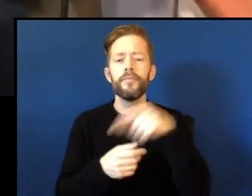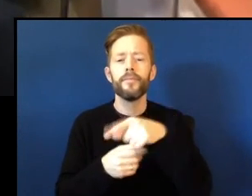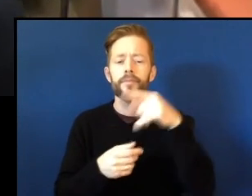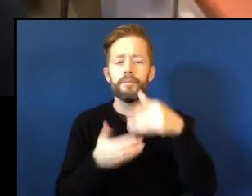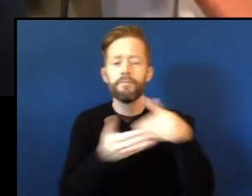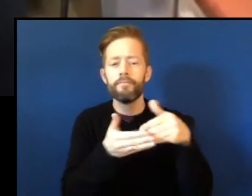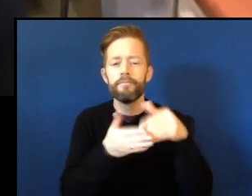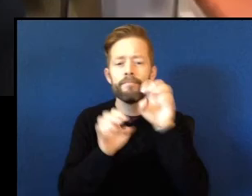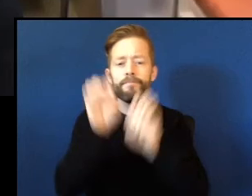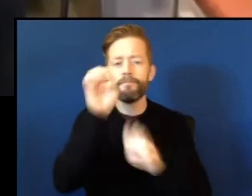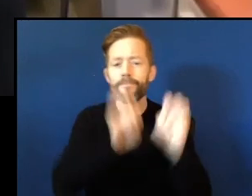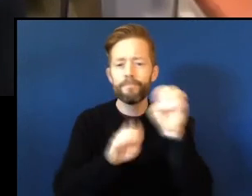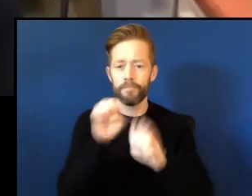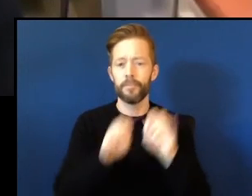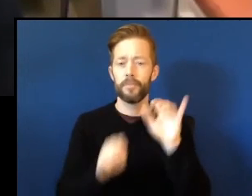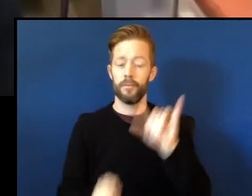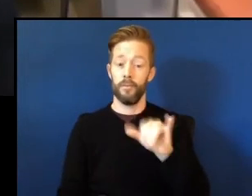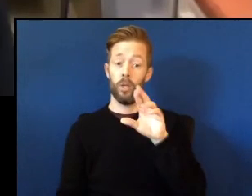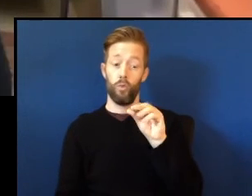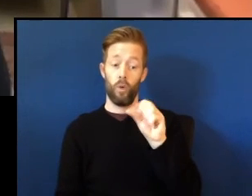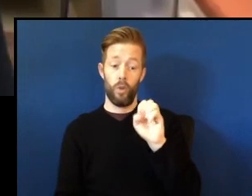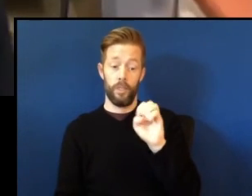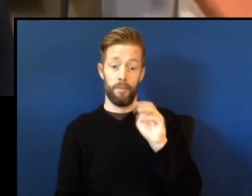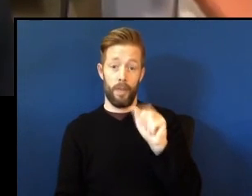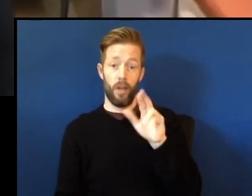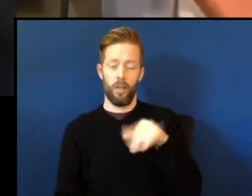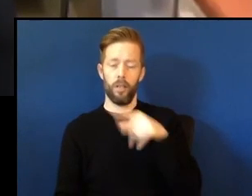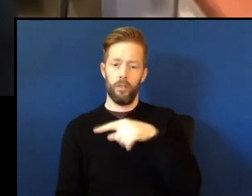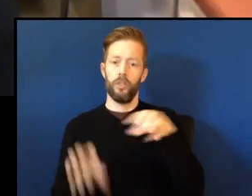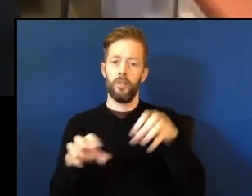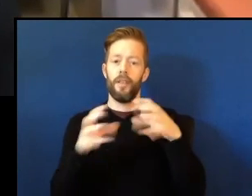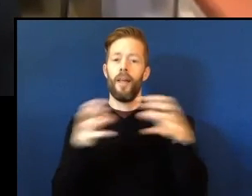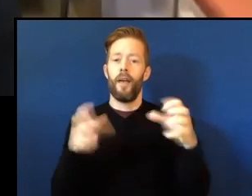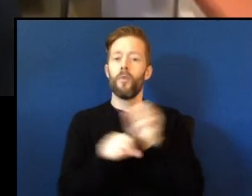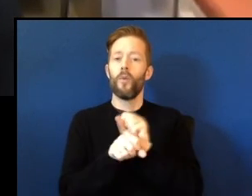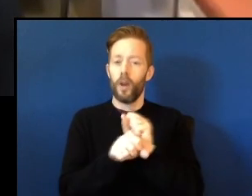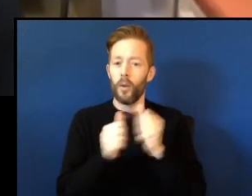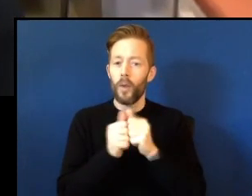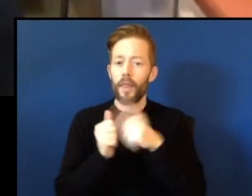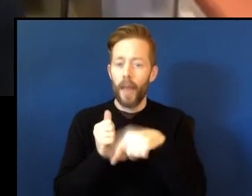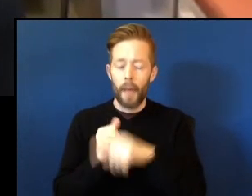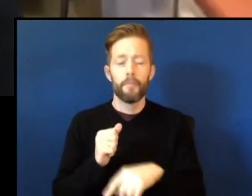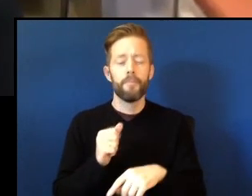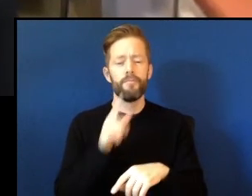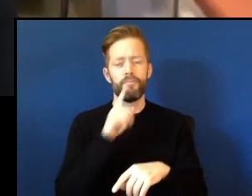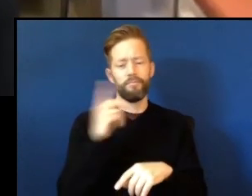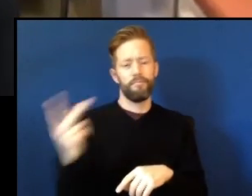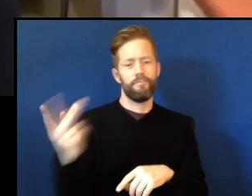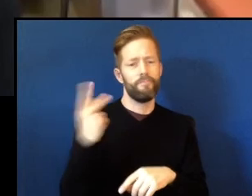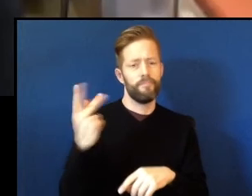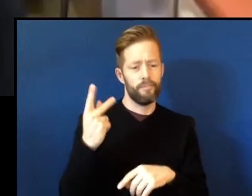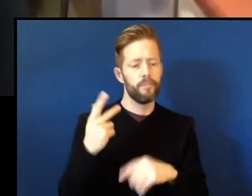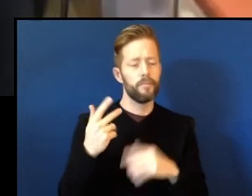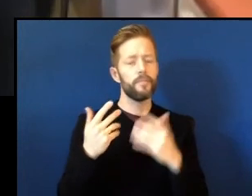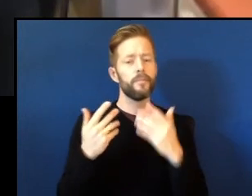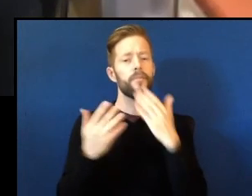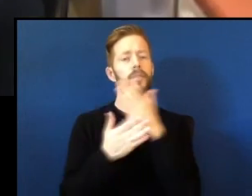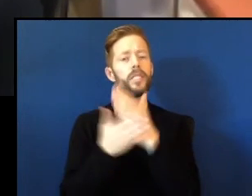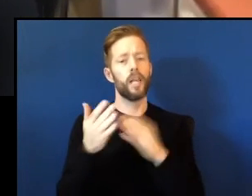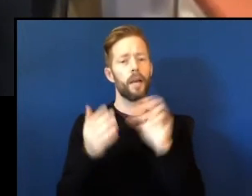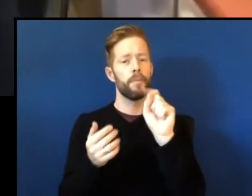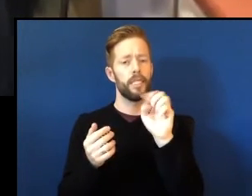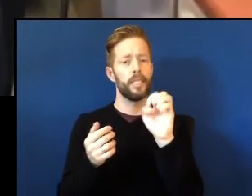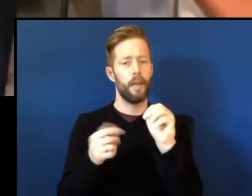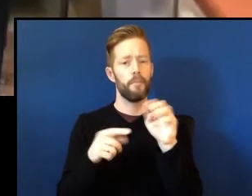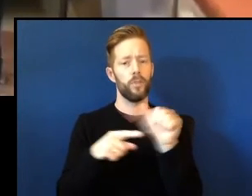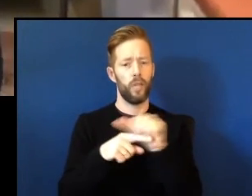experimenting with. So Rosemary has done a lot of work with them. And she and I have done some STEM